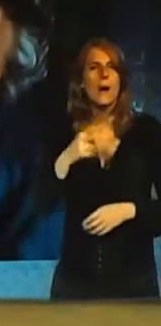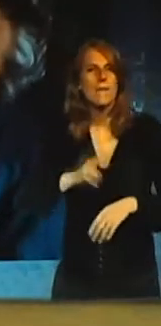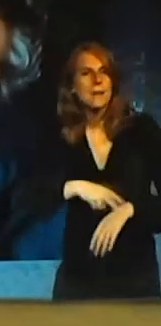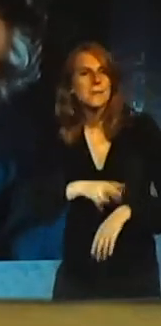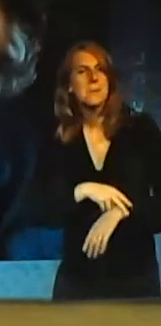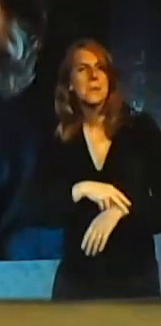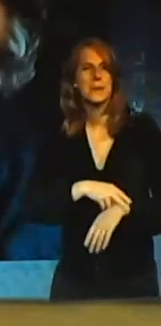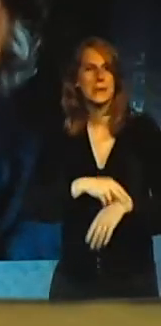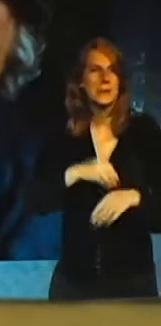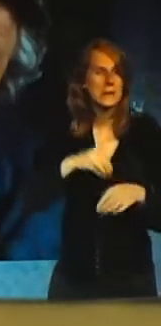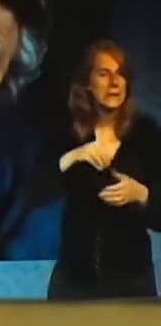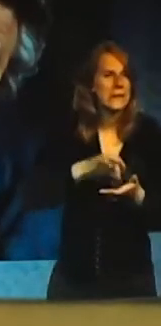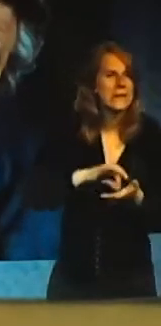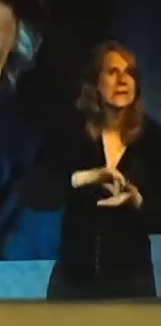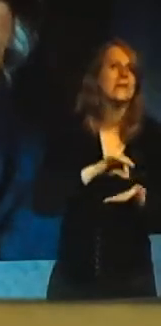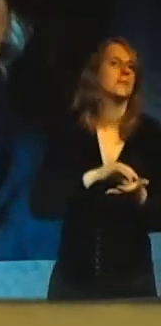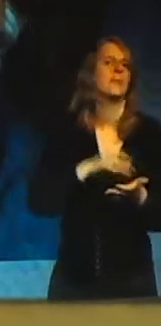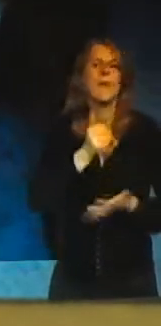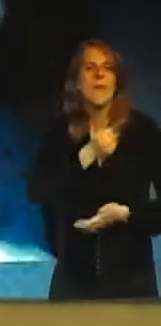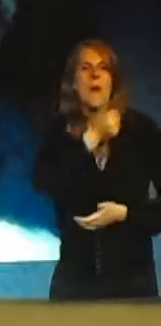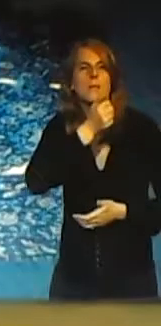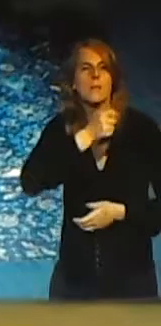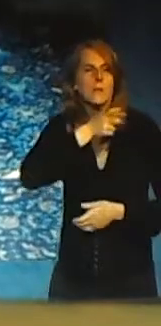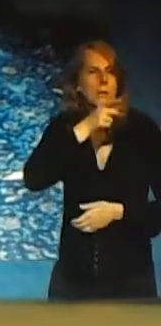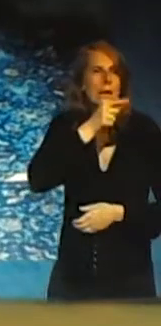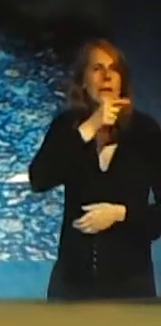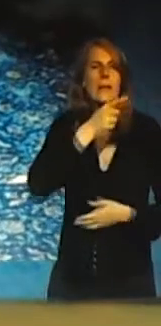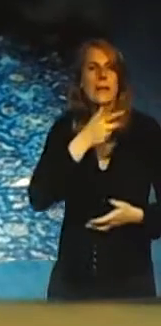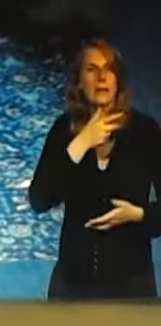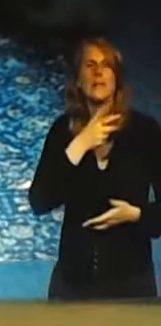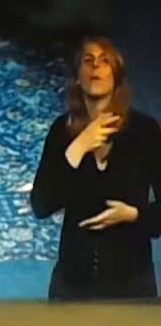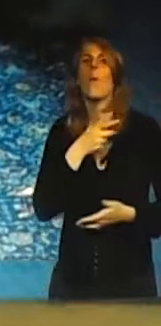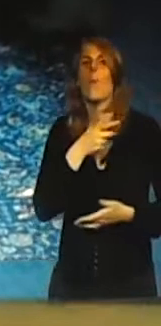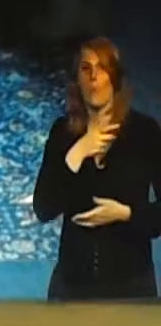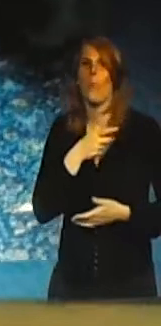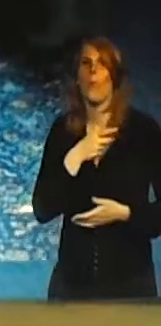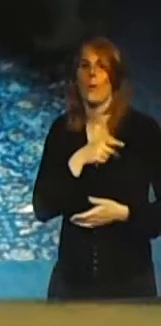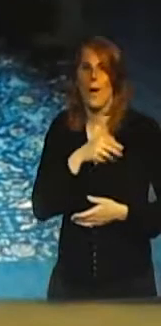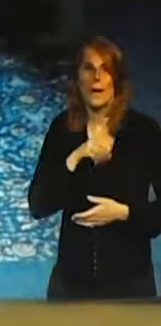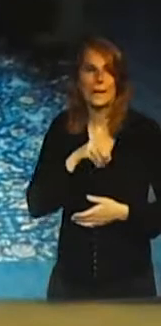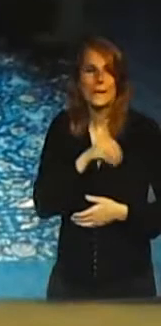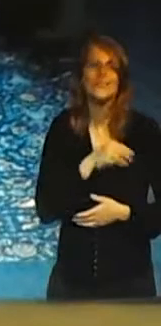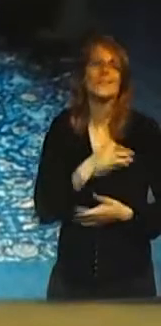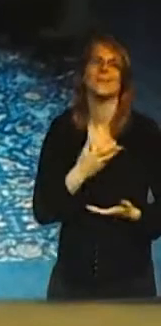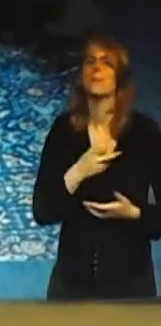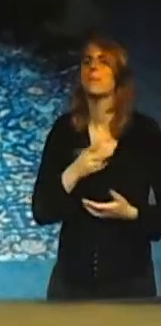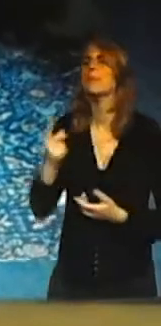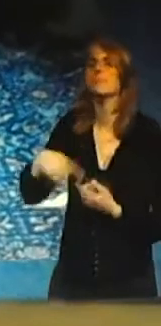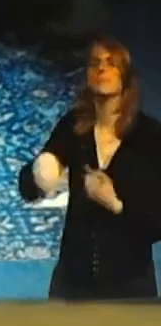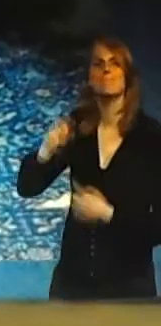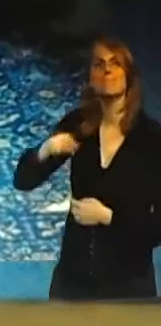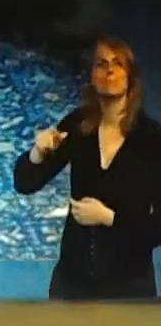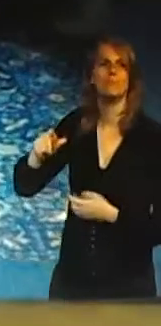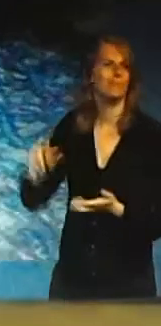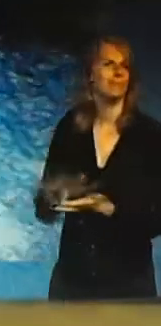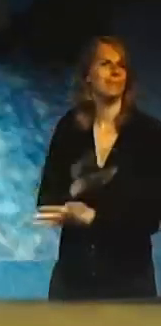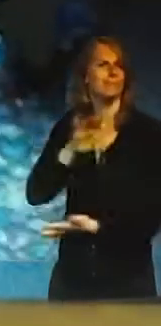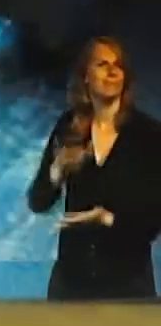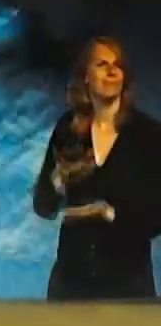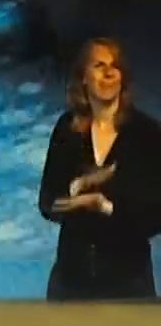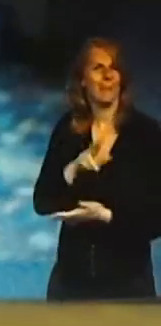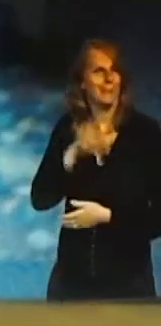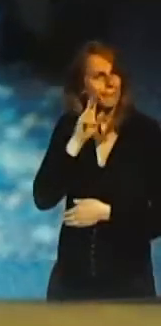seeds, nuts, chicken. She goes and makes sure she's got space for it. There's a lot of enjoyment and just